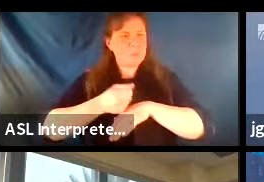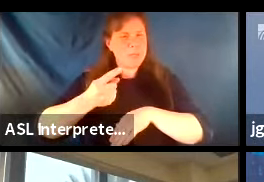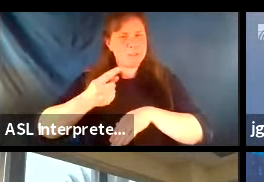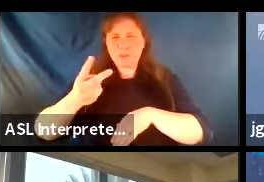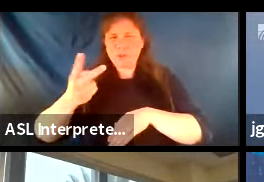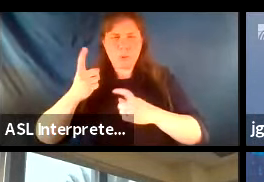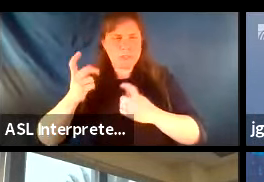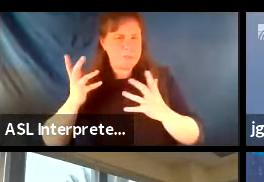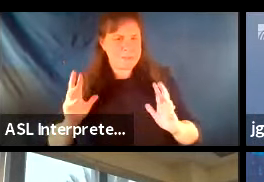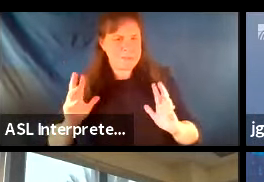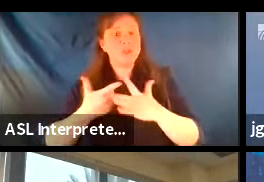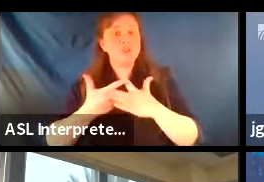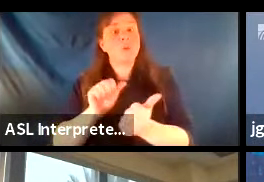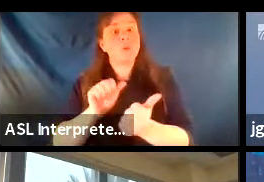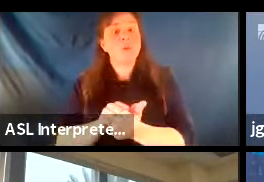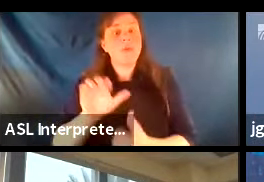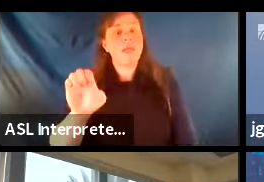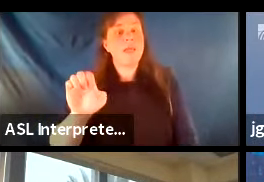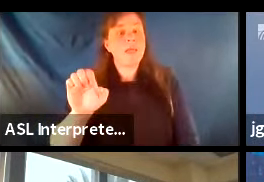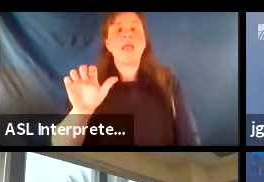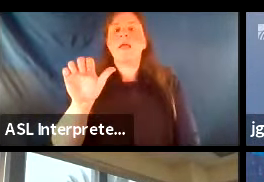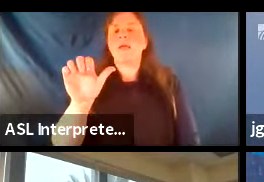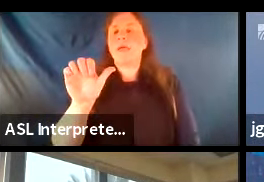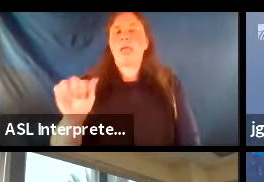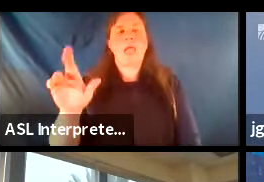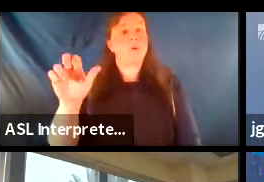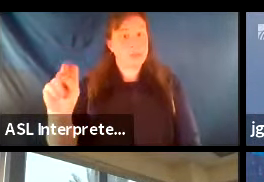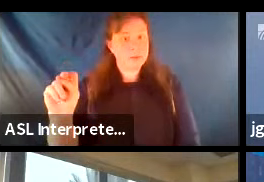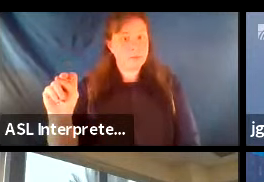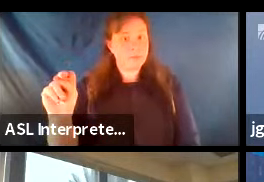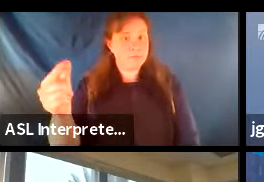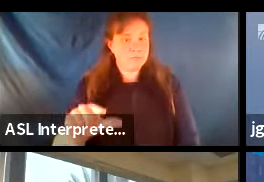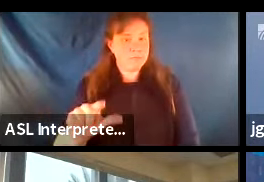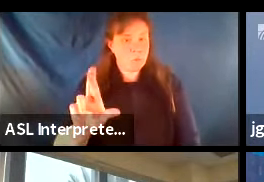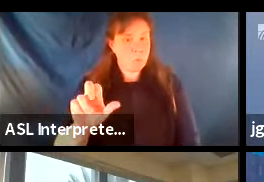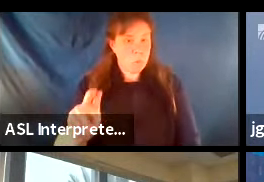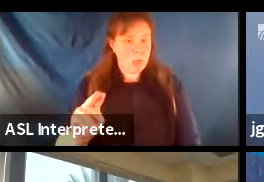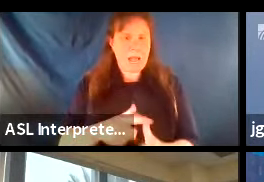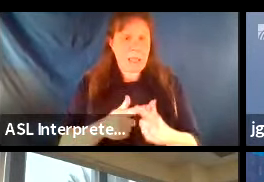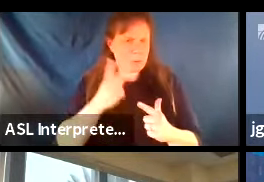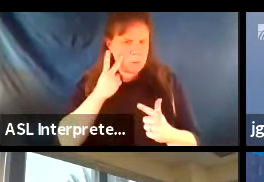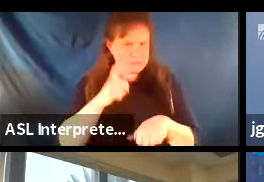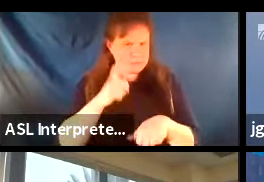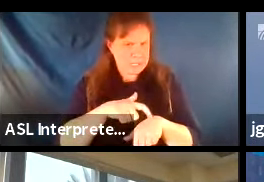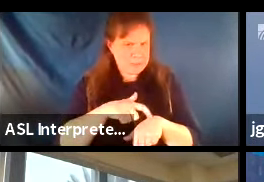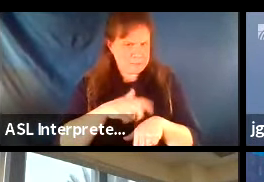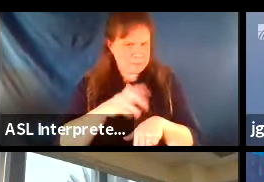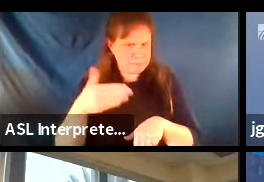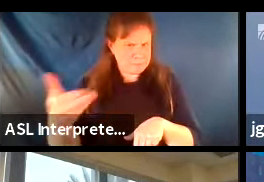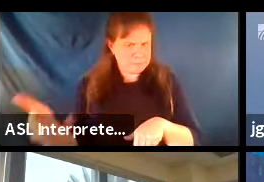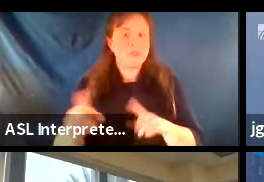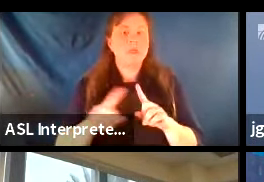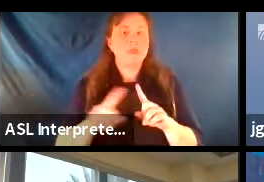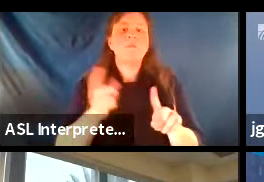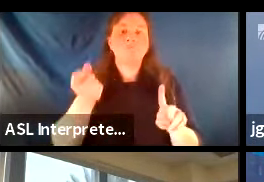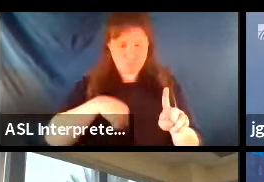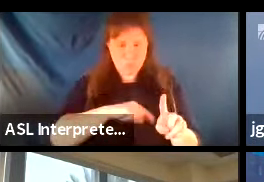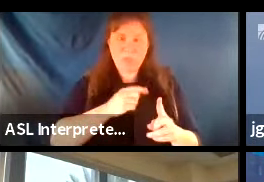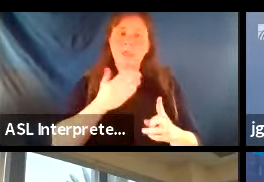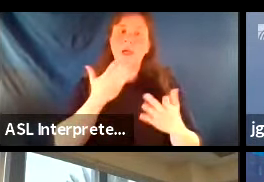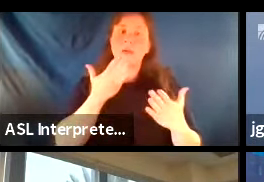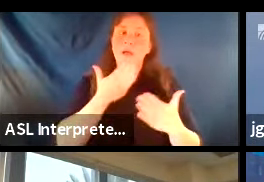So we're going to start with Aaron and then go to Ron Fong, and then we'll see where we are. But just know that we'd really appreciate your